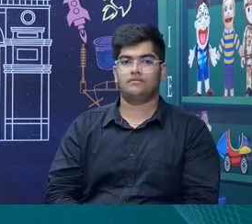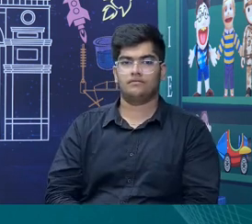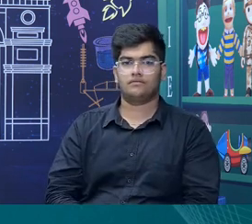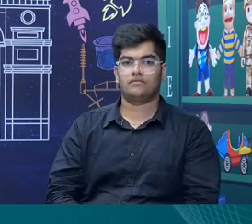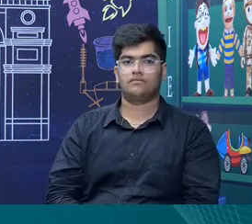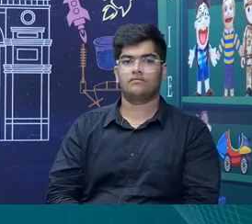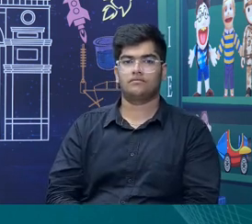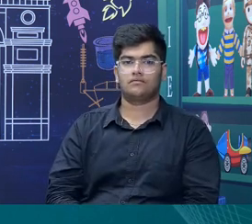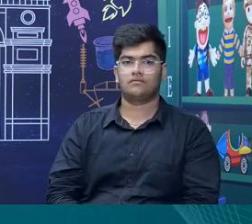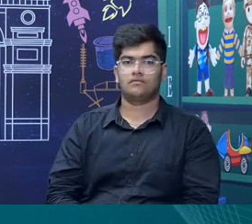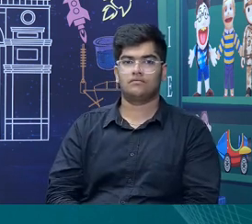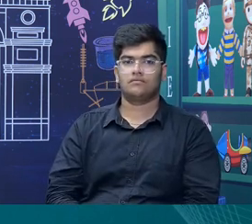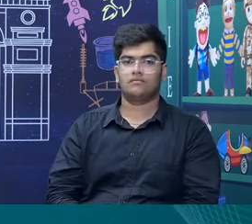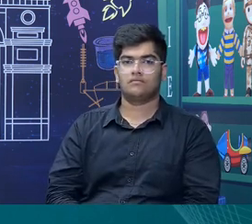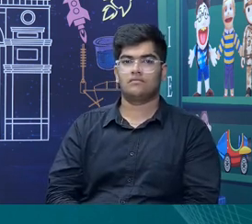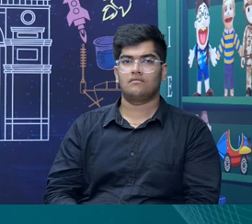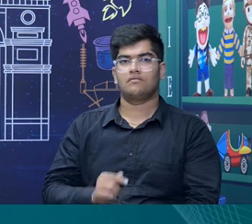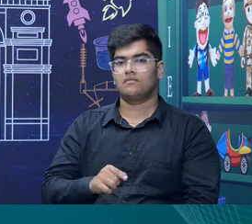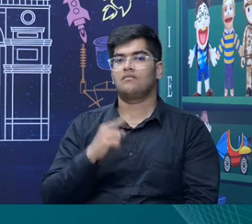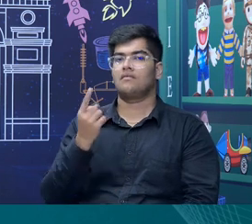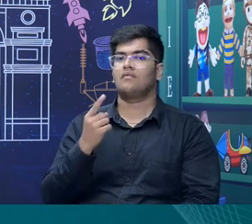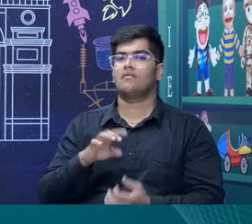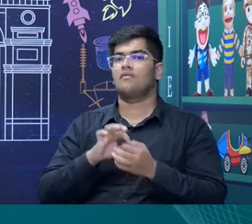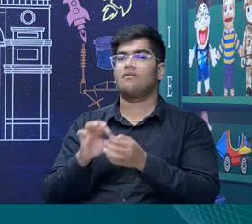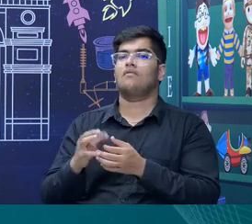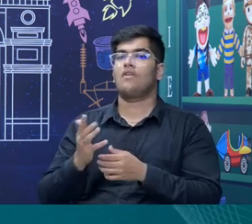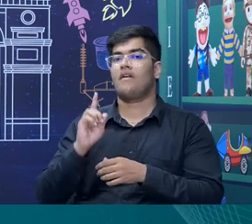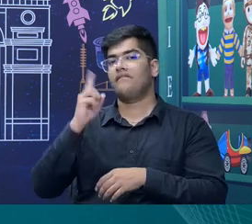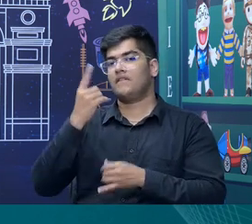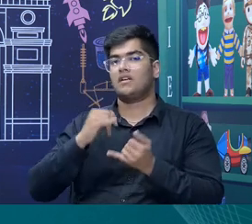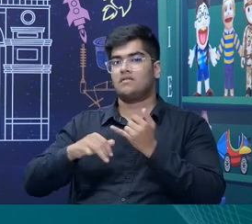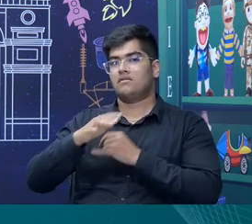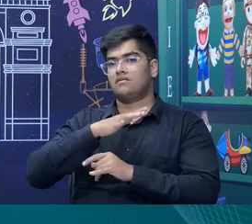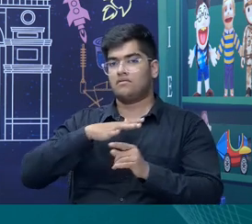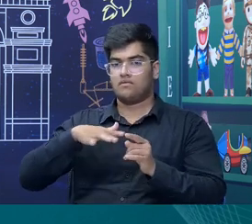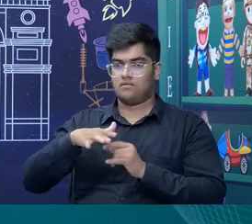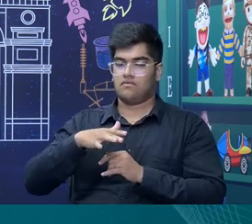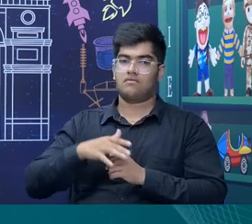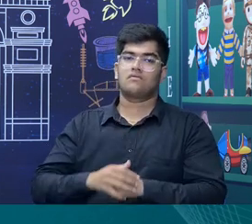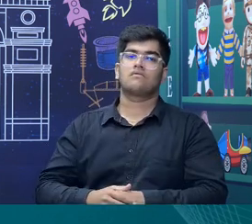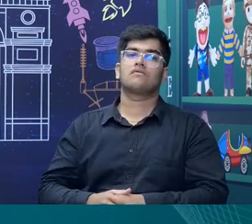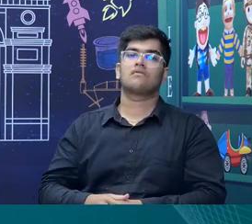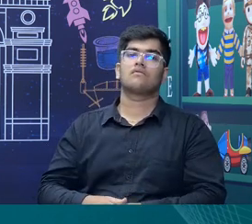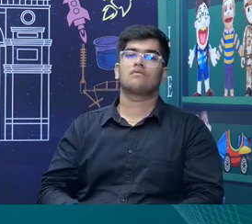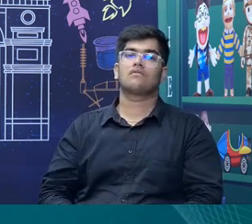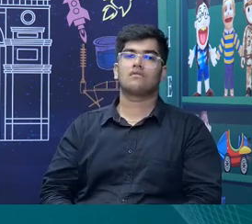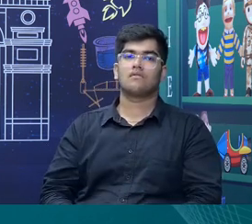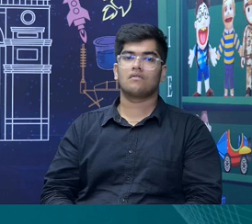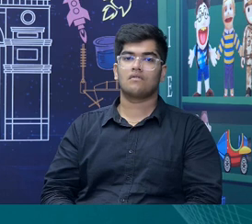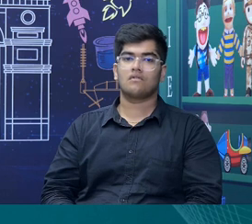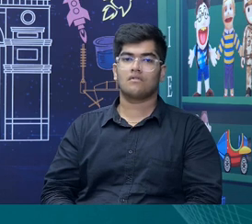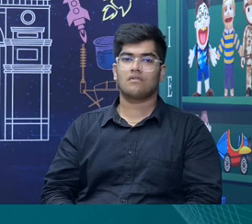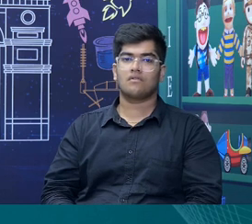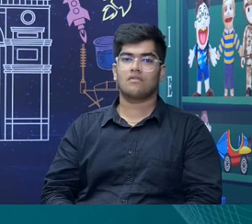a correct option and this is just based on first situation remember so